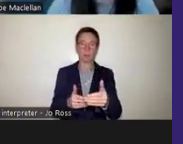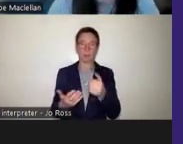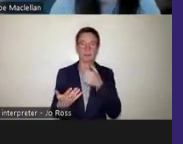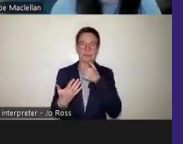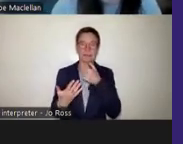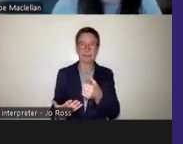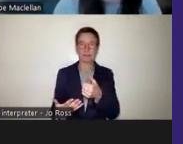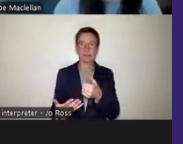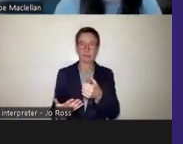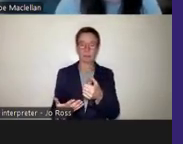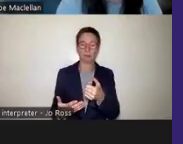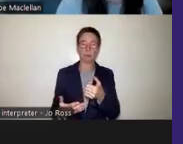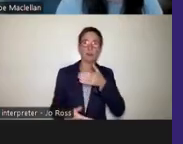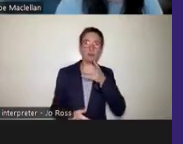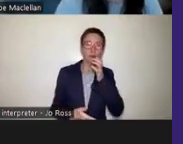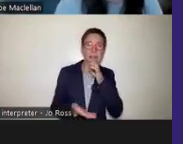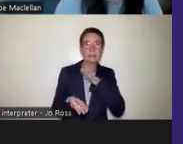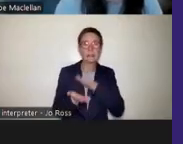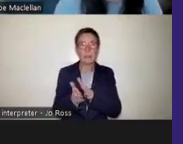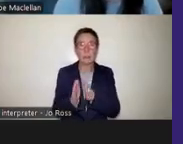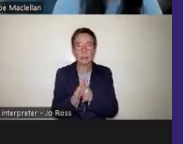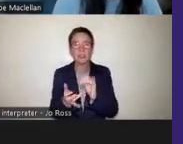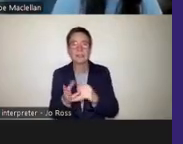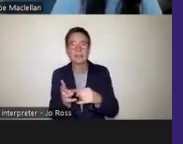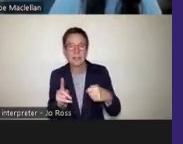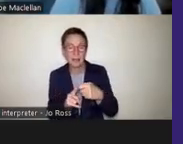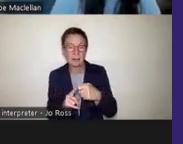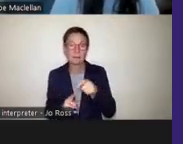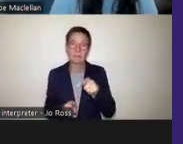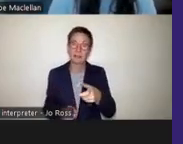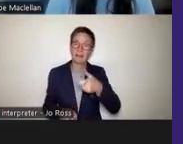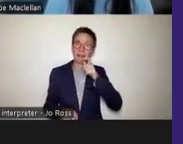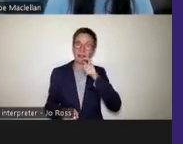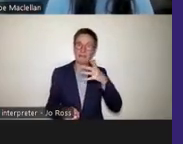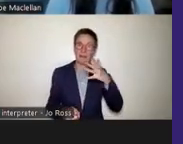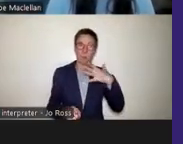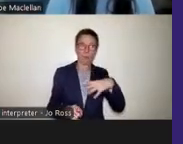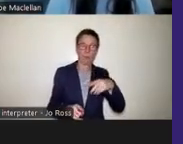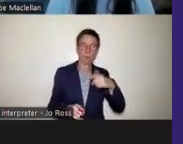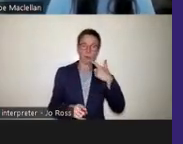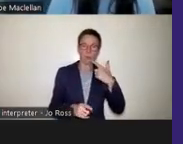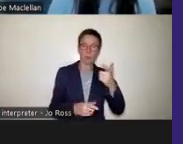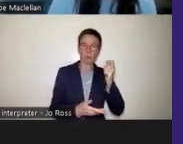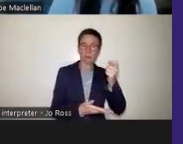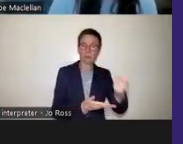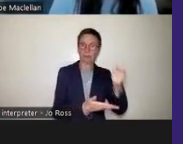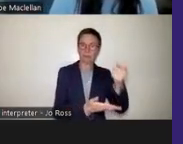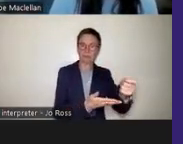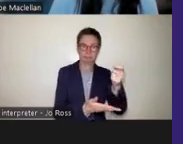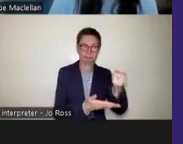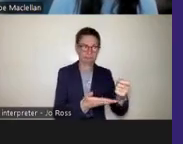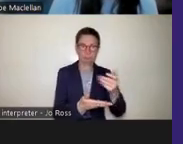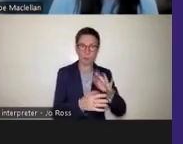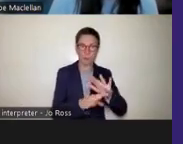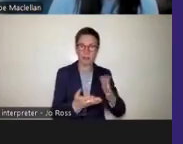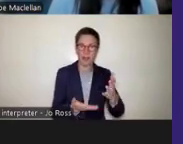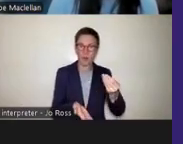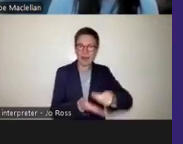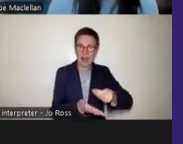a small drink, a sandwich, and a snack. The cafe is keen to go paper free and cashless, so customers to the cafe can pay via card or